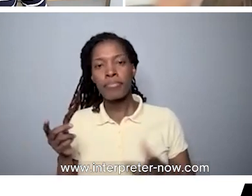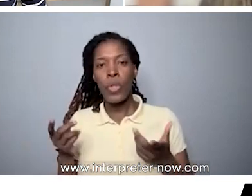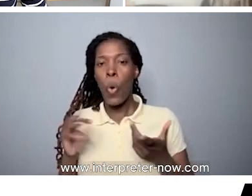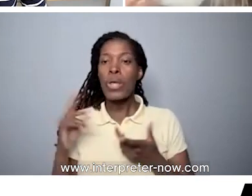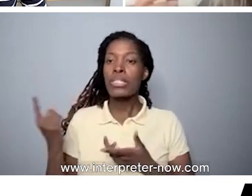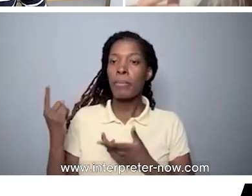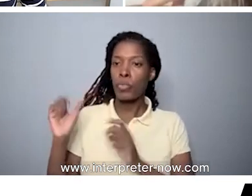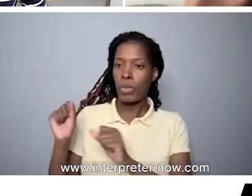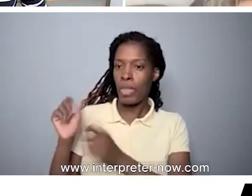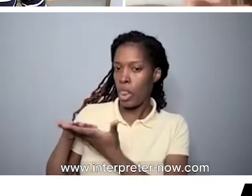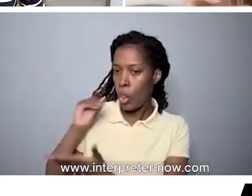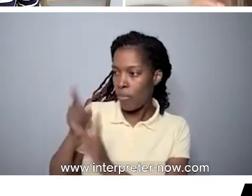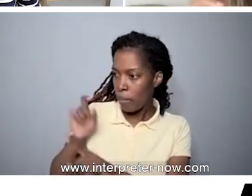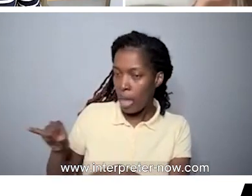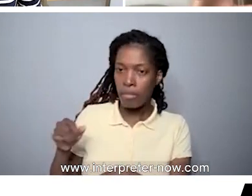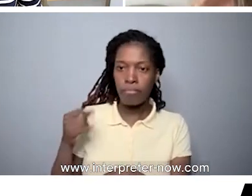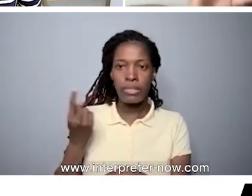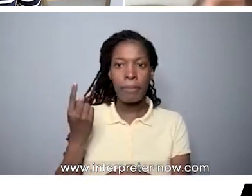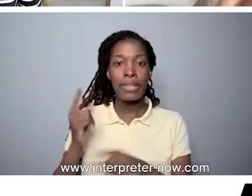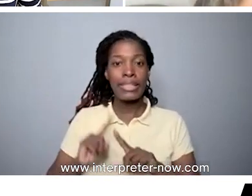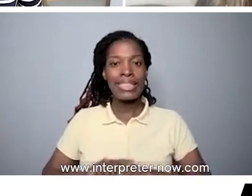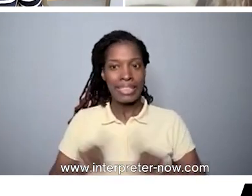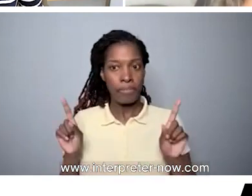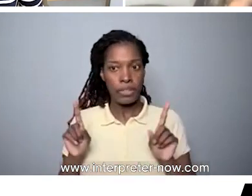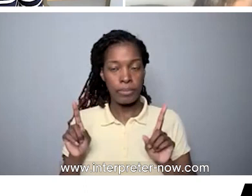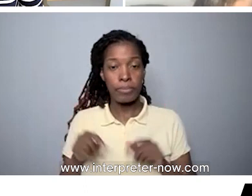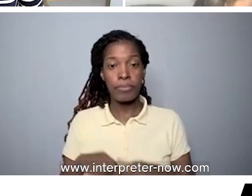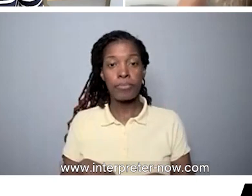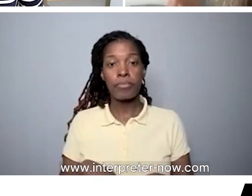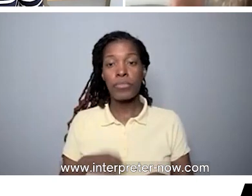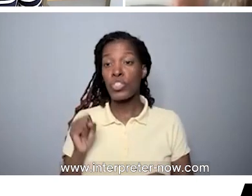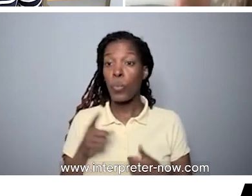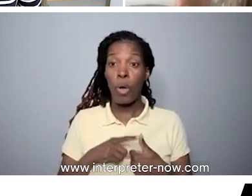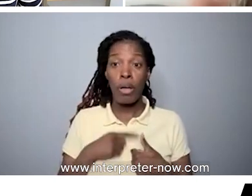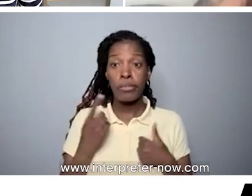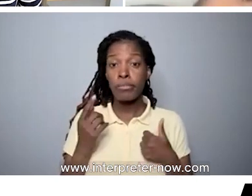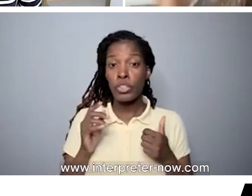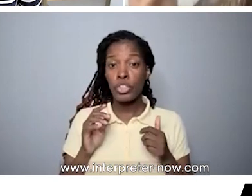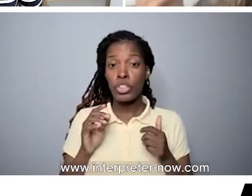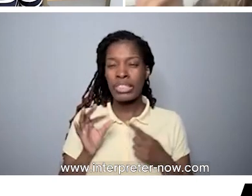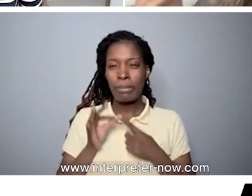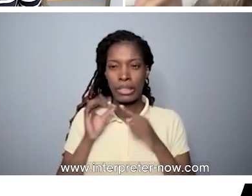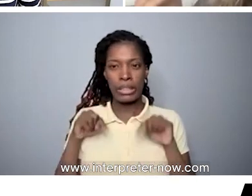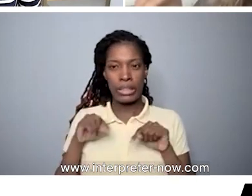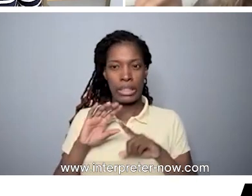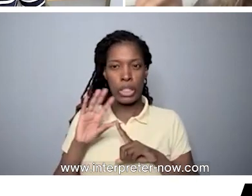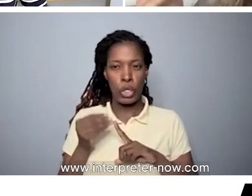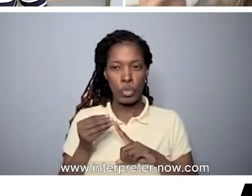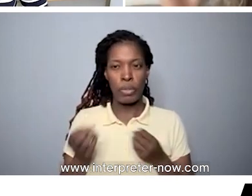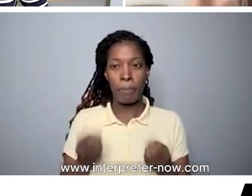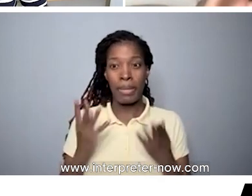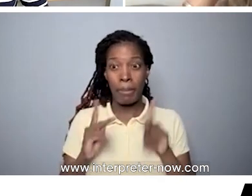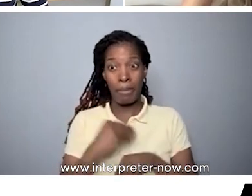different with it. Right. So that idea of one. So doing kind of, especially in this culture where so many of us are remote right